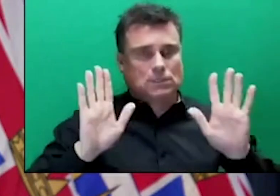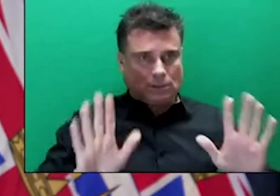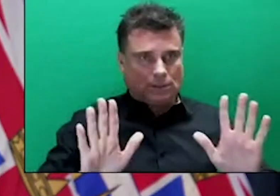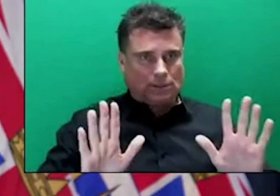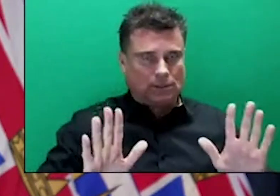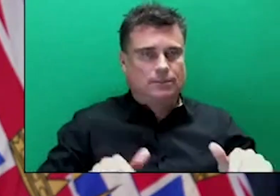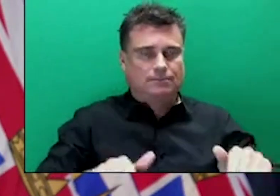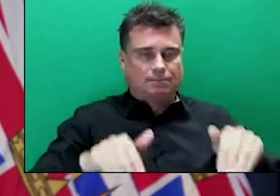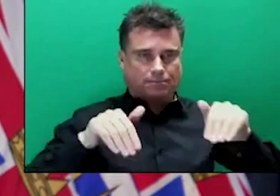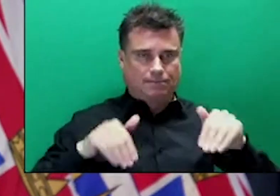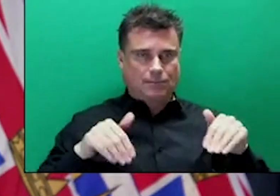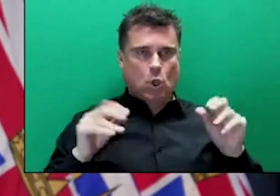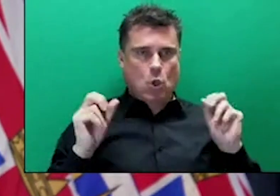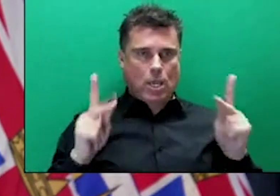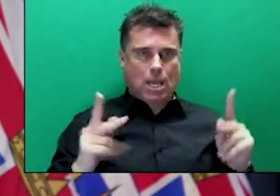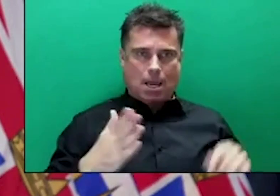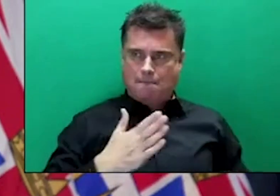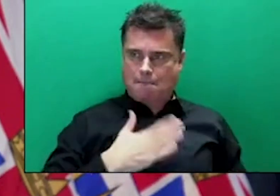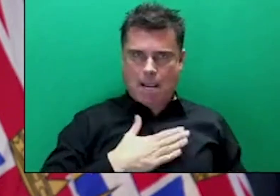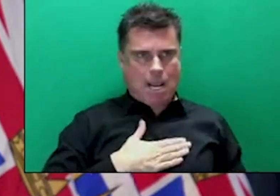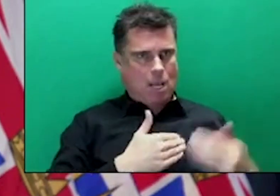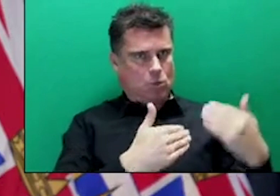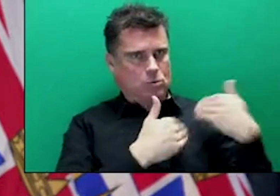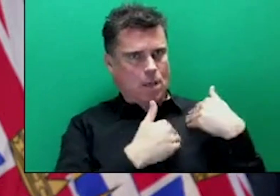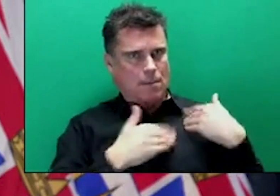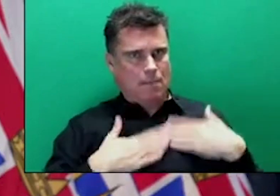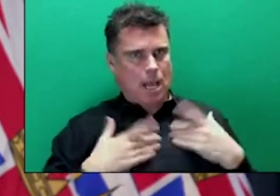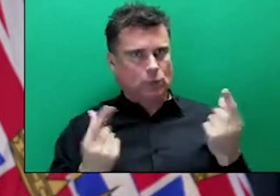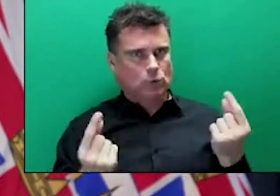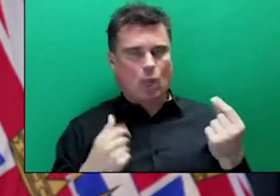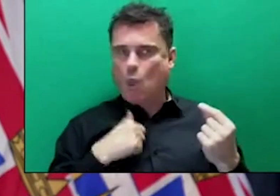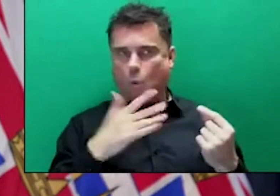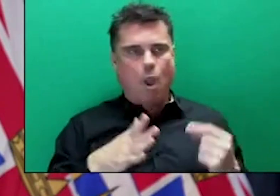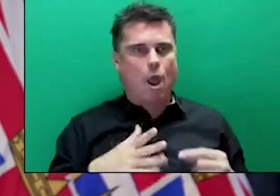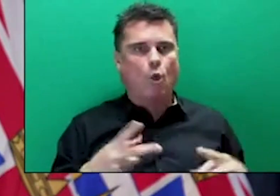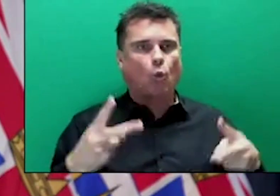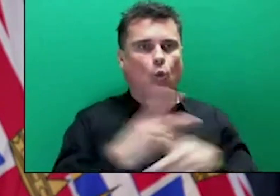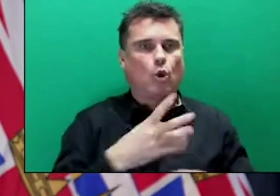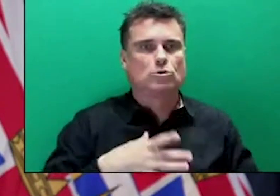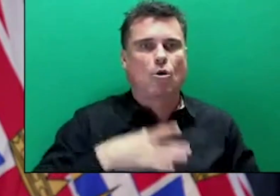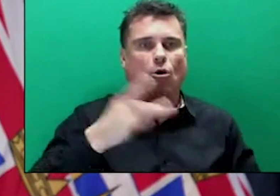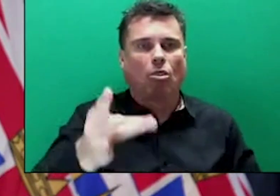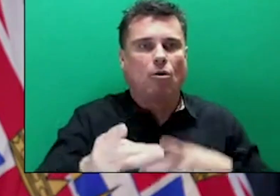risk. Richard, yeah. The mask demonstrators,